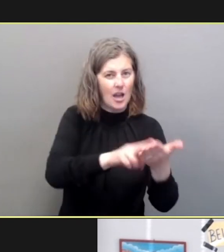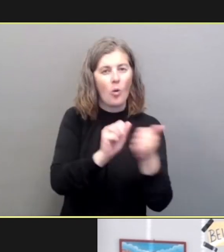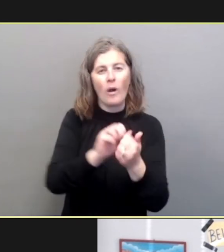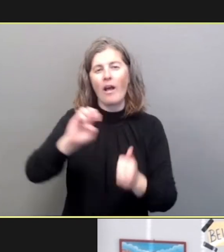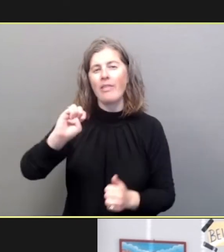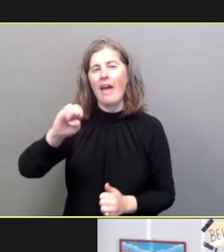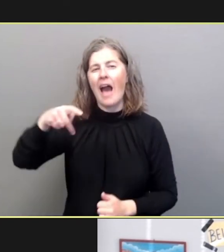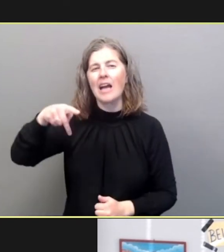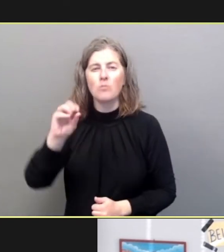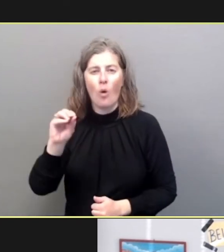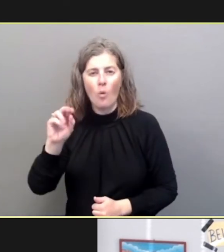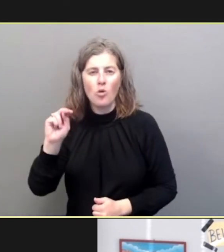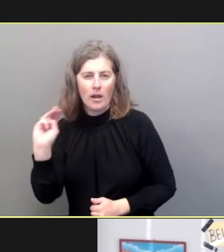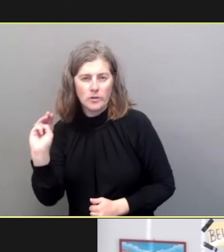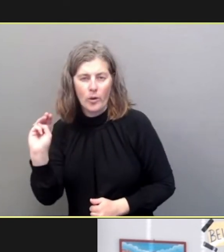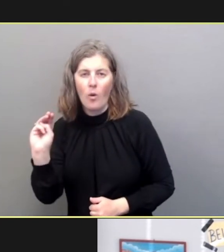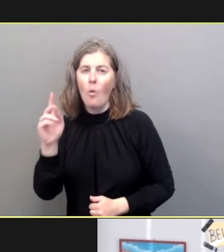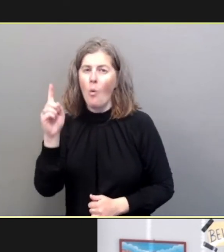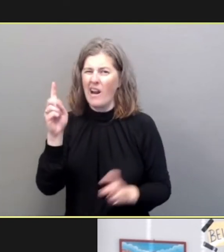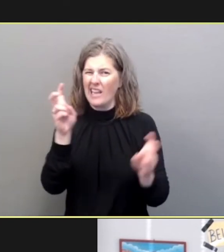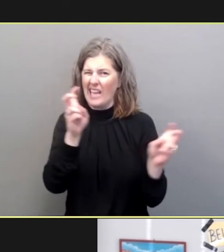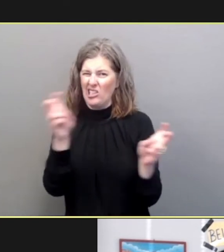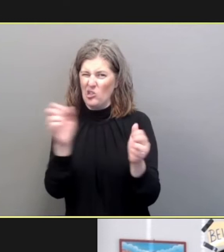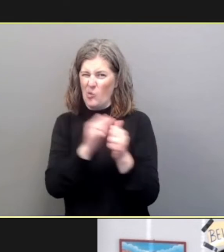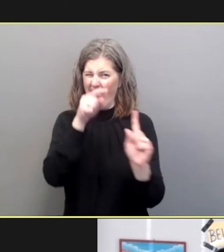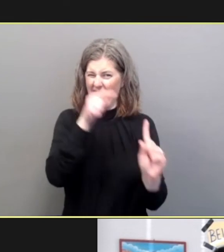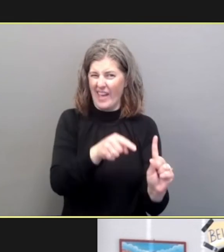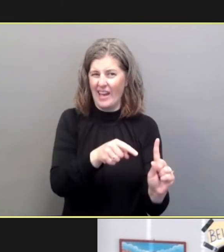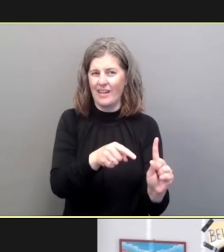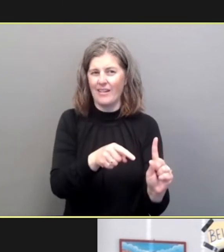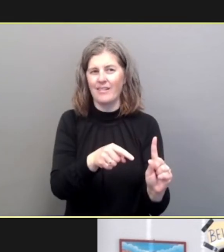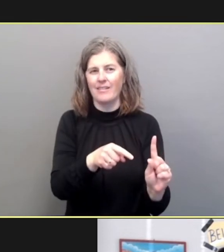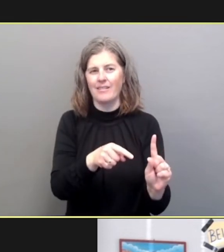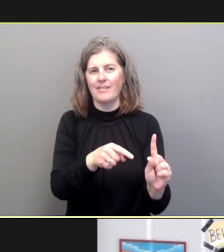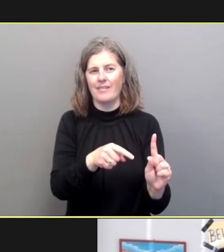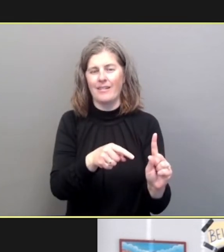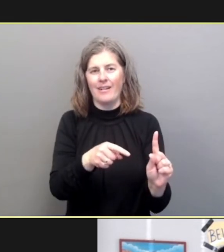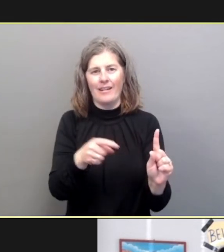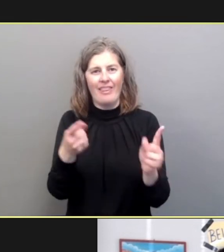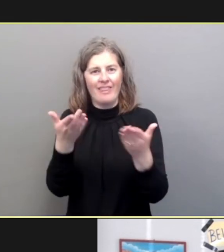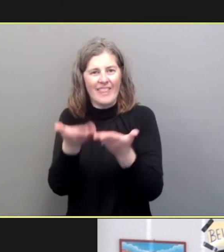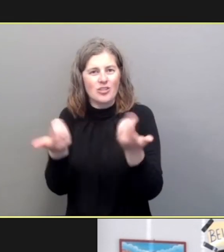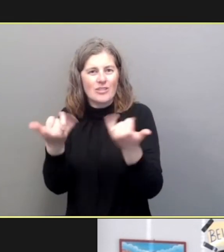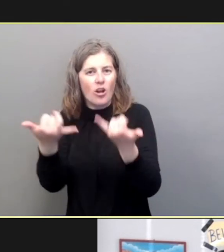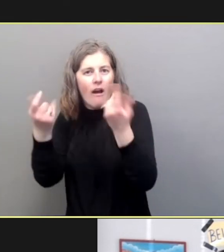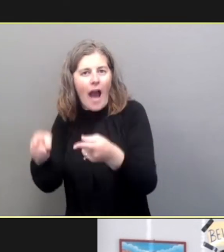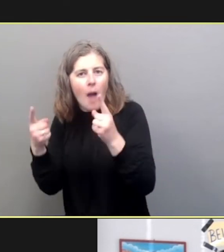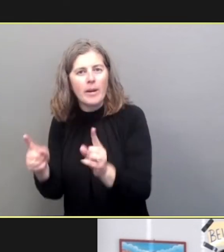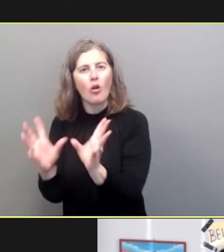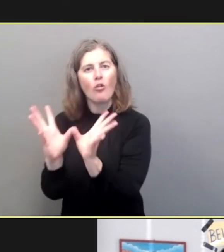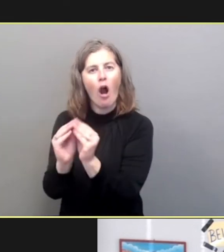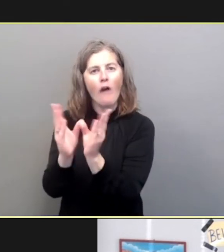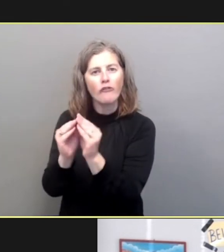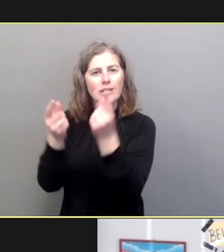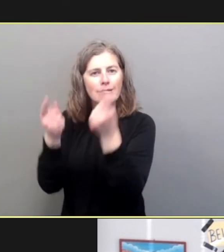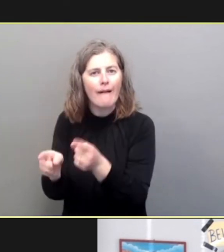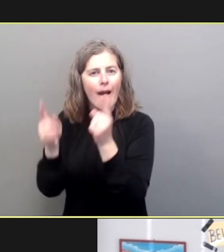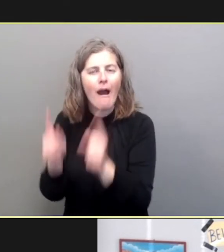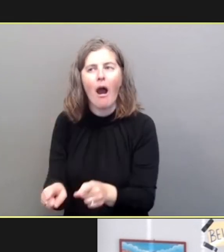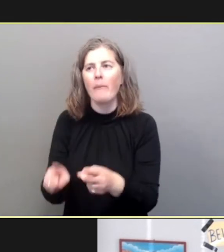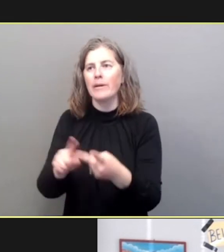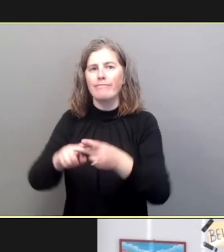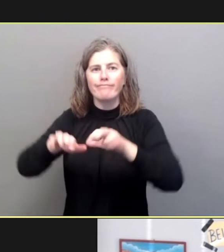now, but like one of the issues we've had is that things are still going on now, right? The conferences are still going on,